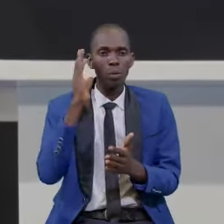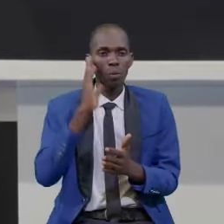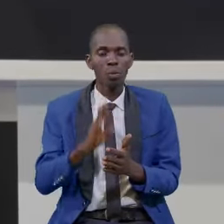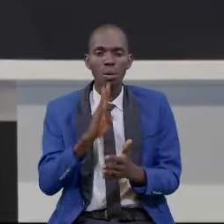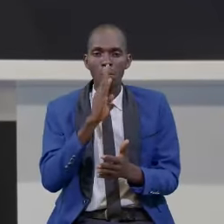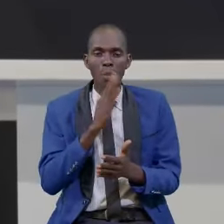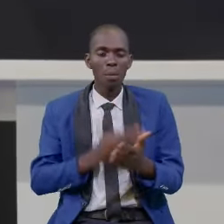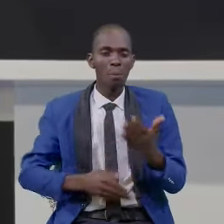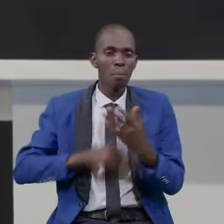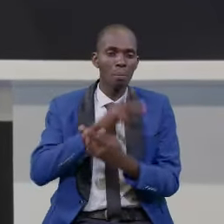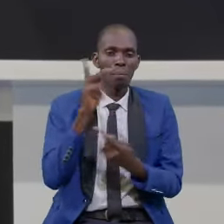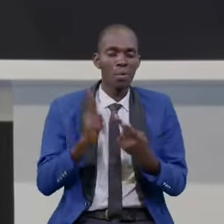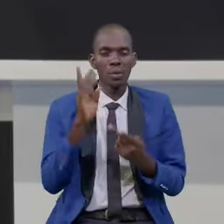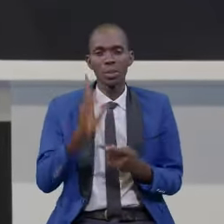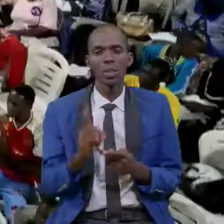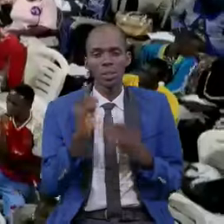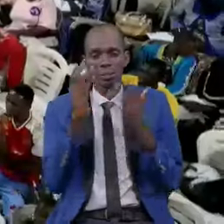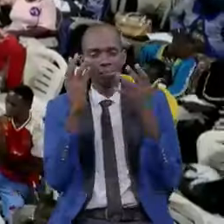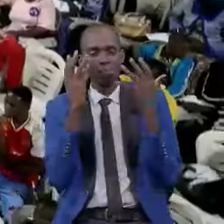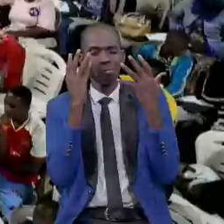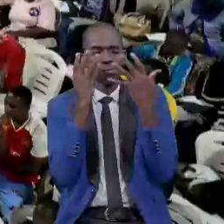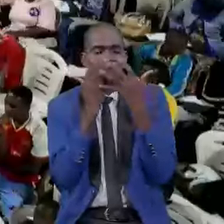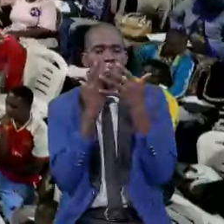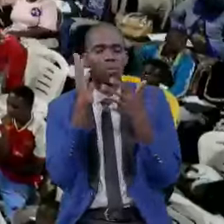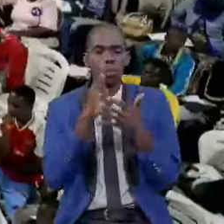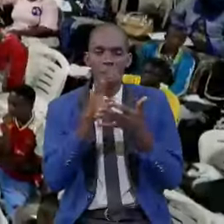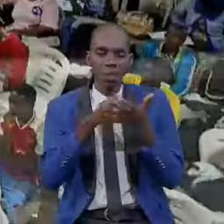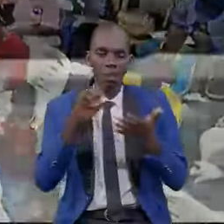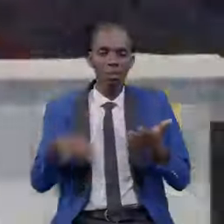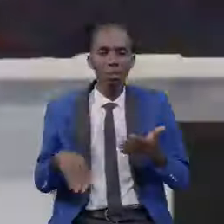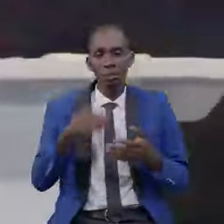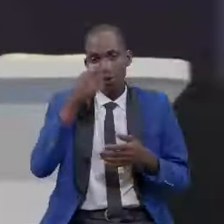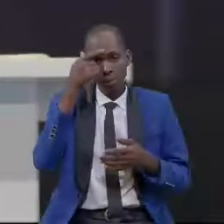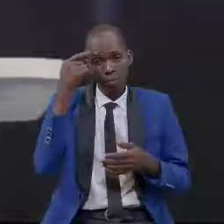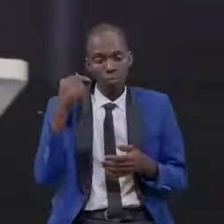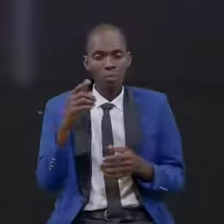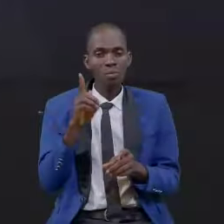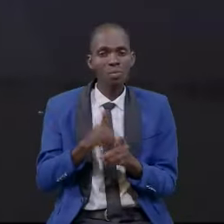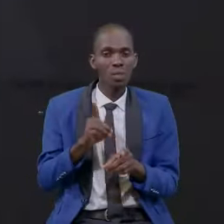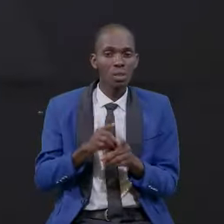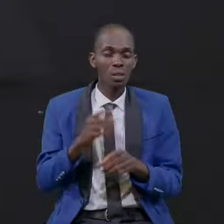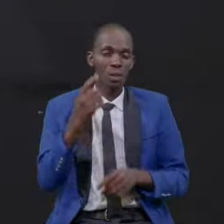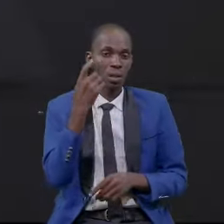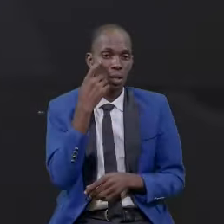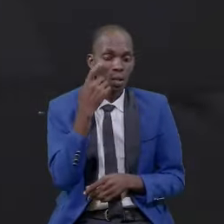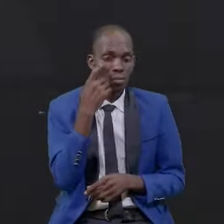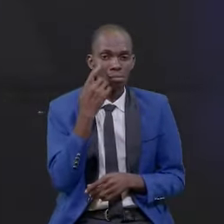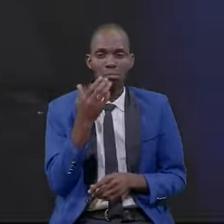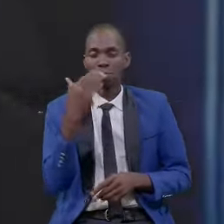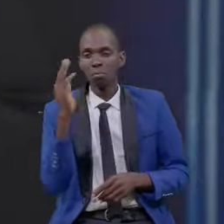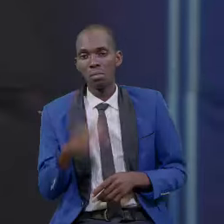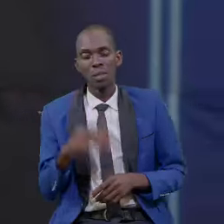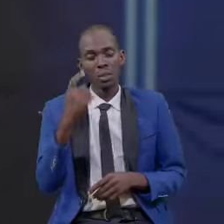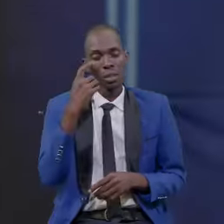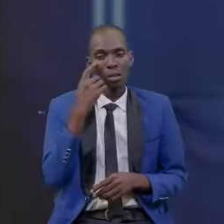Dimness will vanish away. Because impaired sight, blind